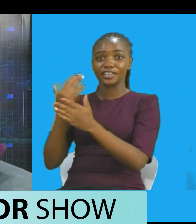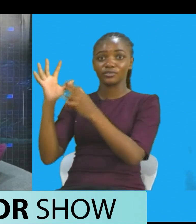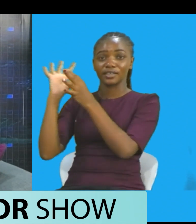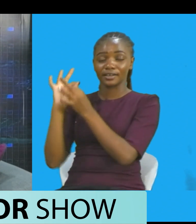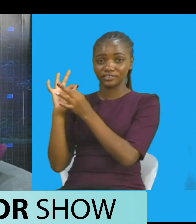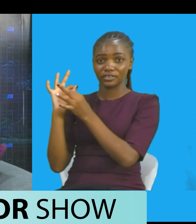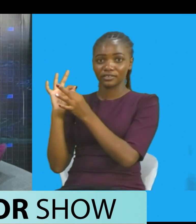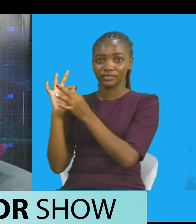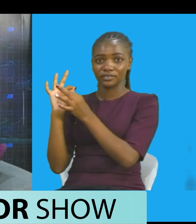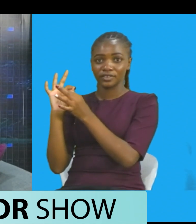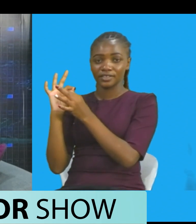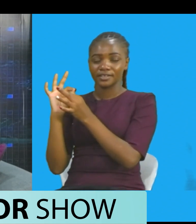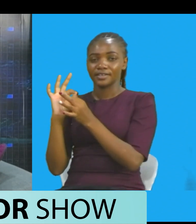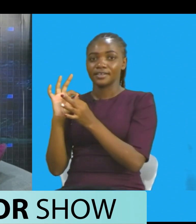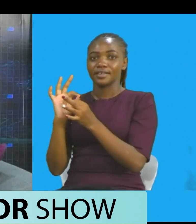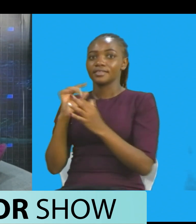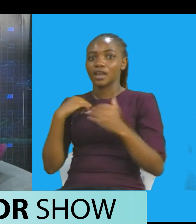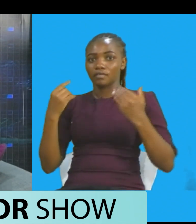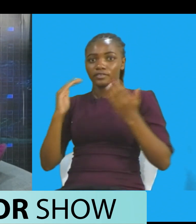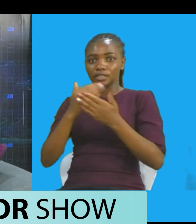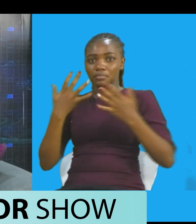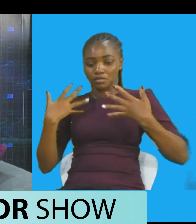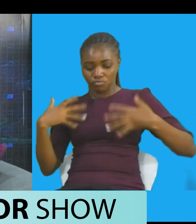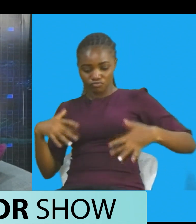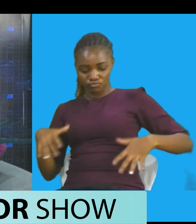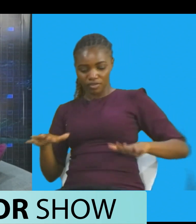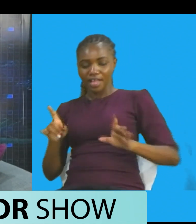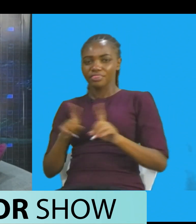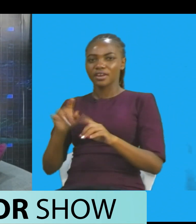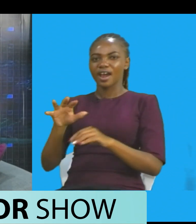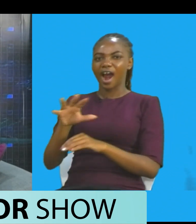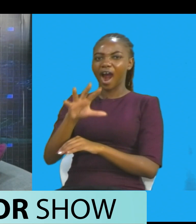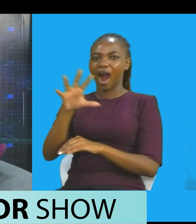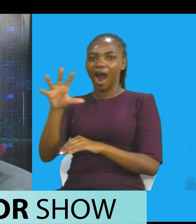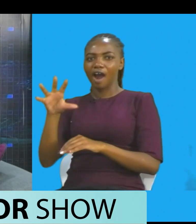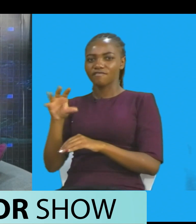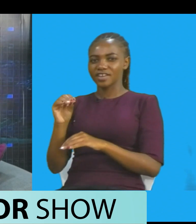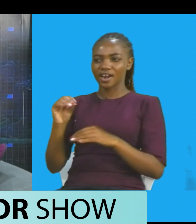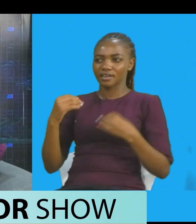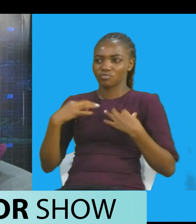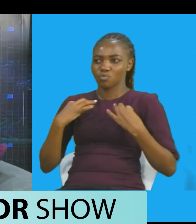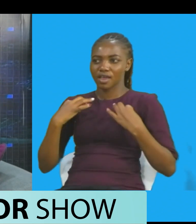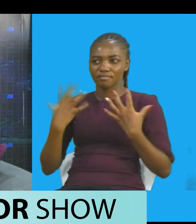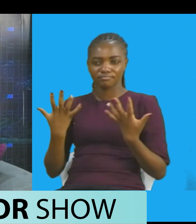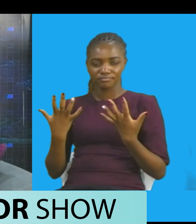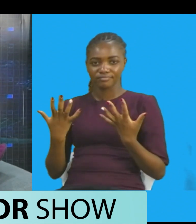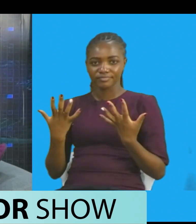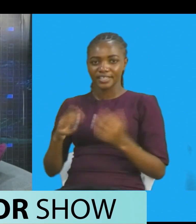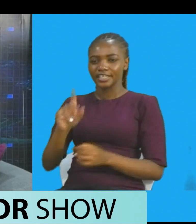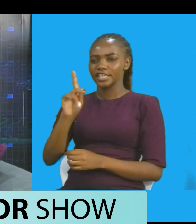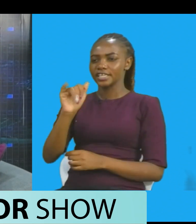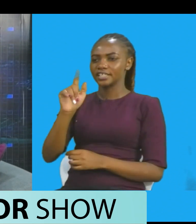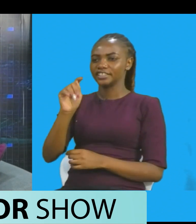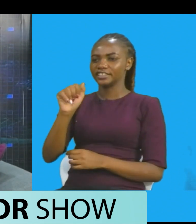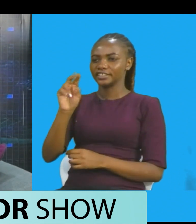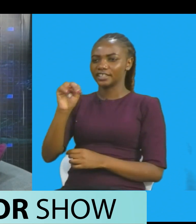floral suits. And also this Kitanga theme that is coming with the Afrofusion, it is coming and capturing the market